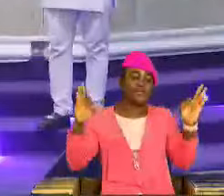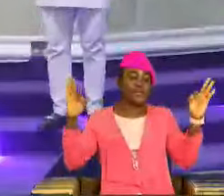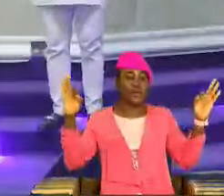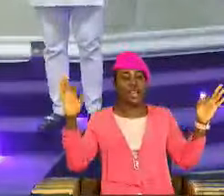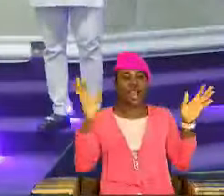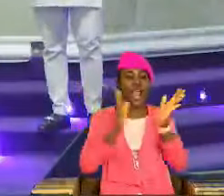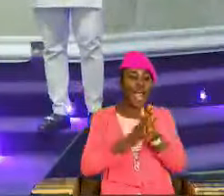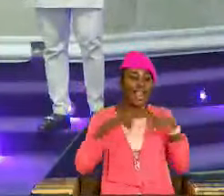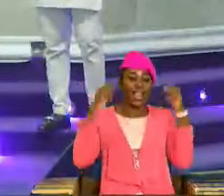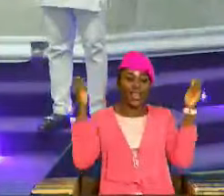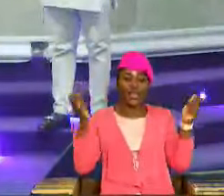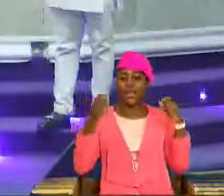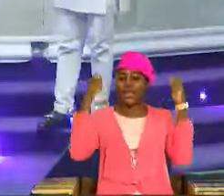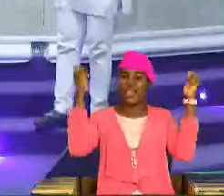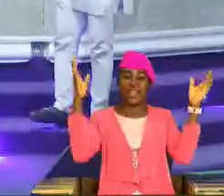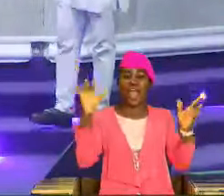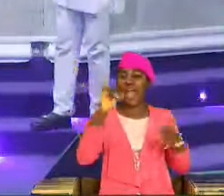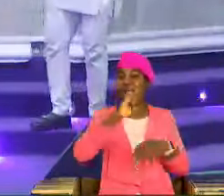hallelu